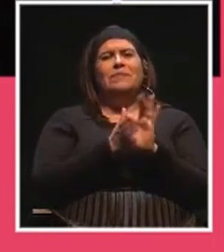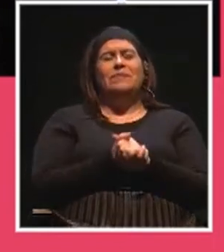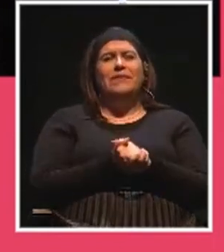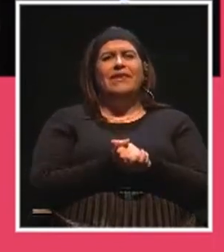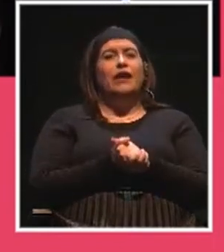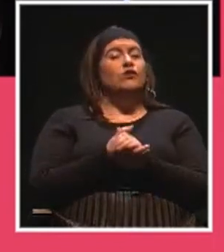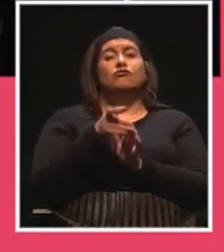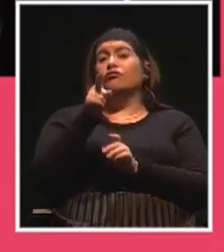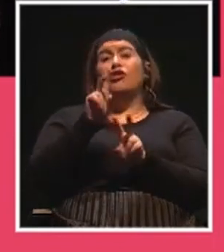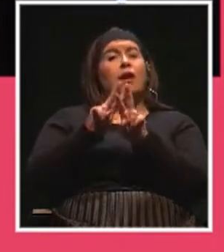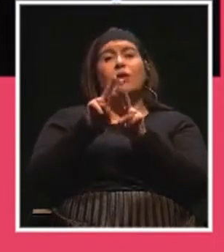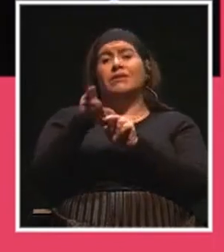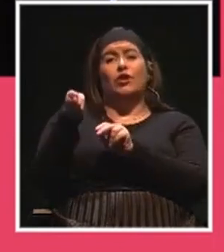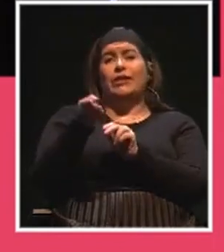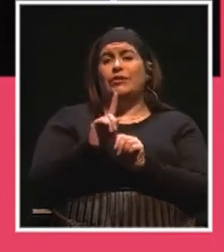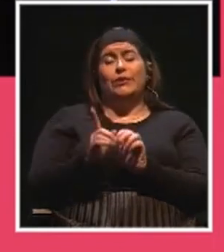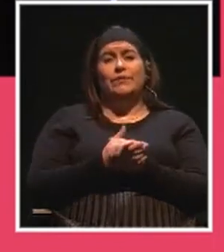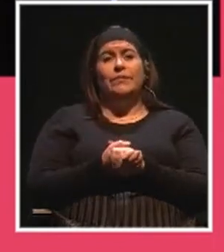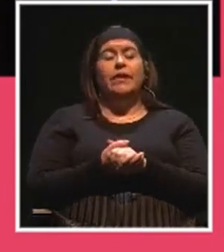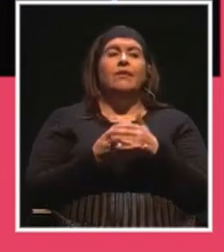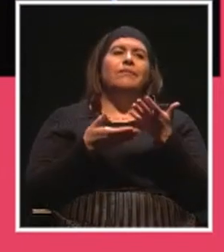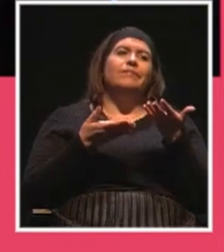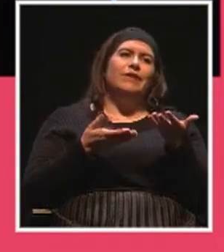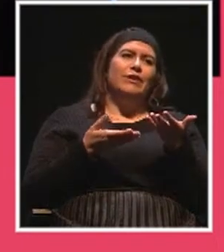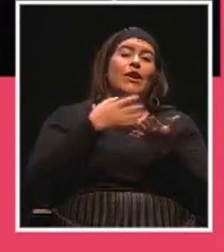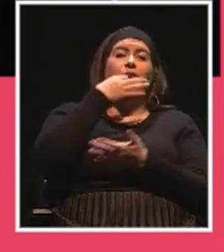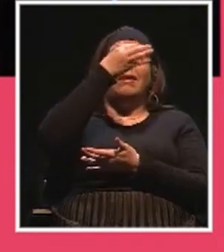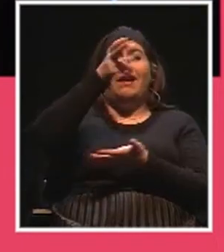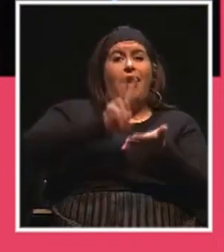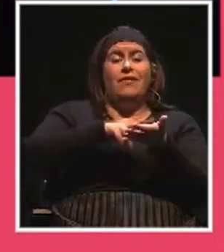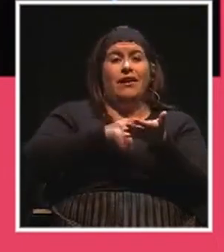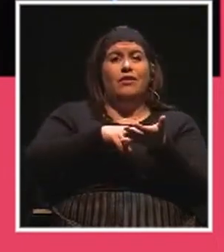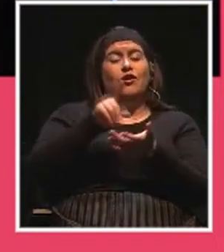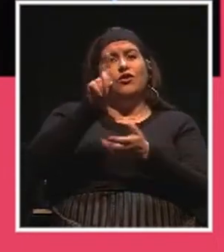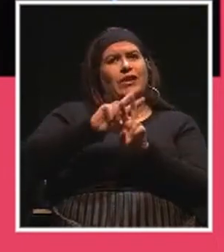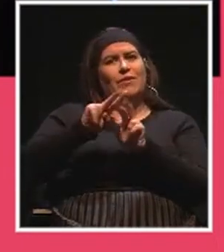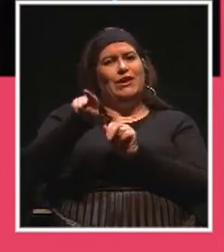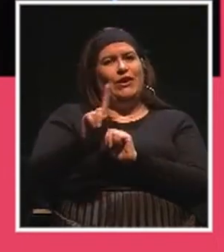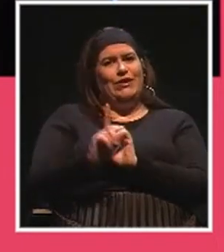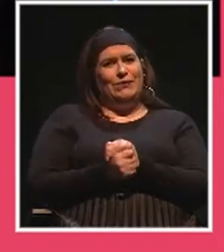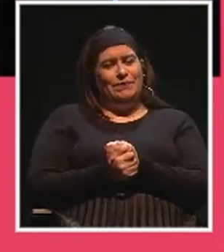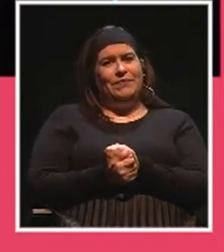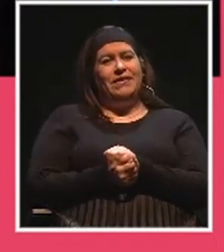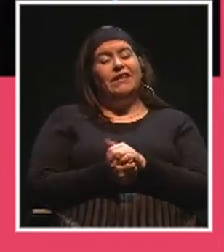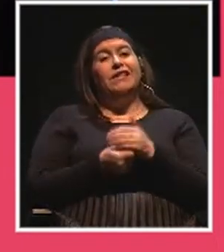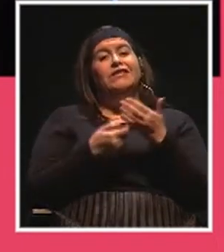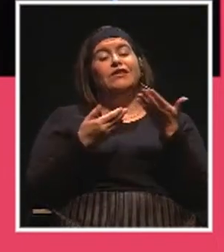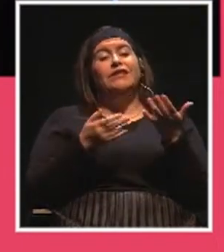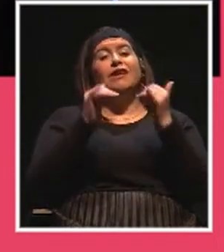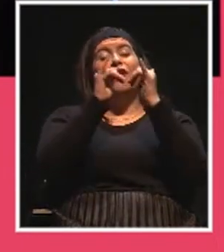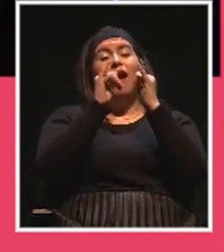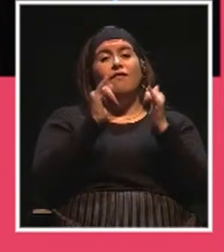said, thank you. Calls Bill Nelson, says, we got it. That was like one of those moments like in a corporation where